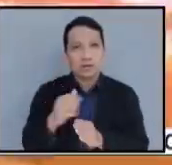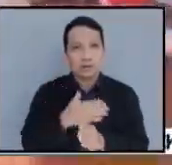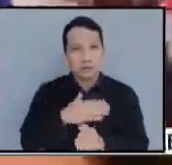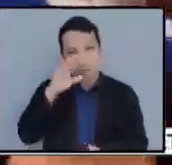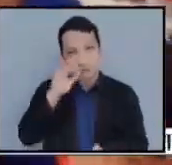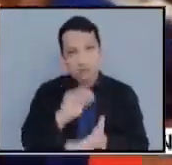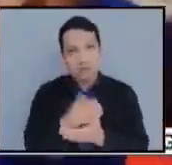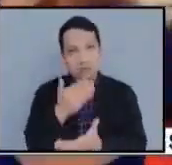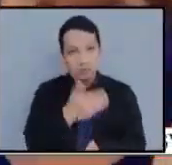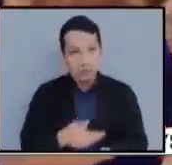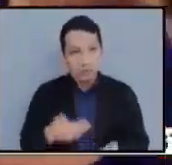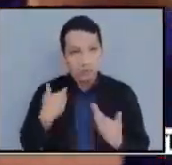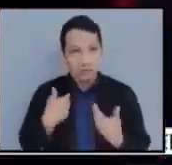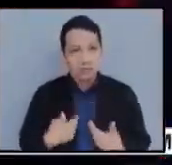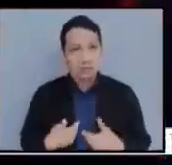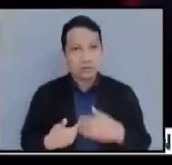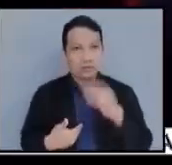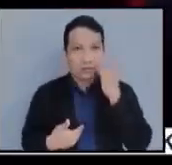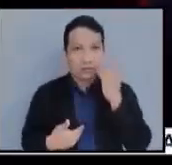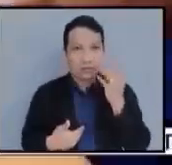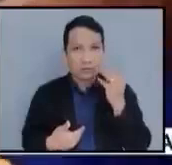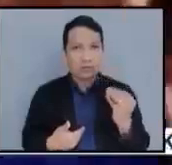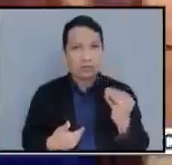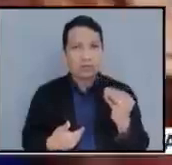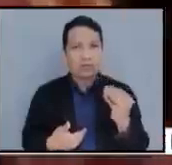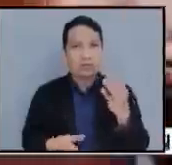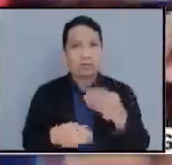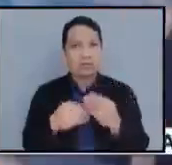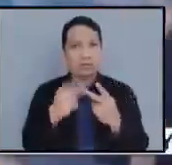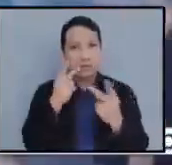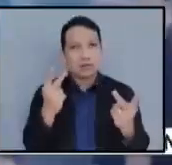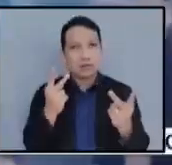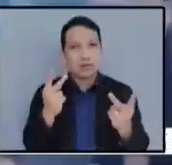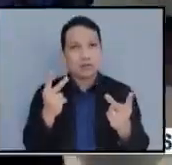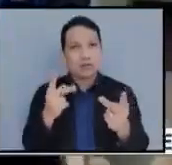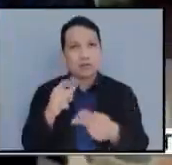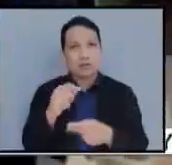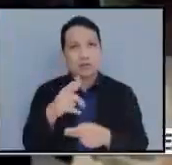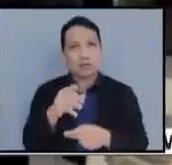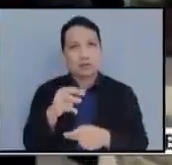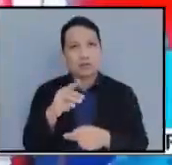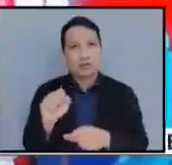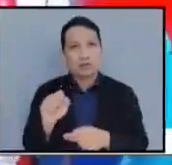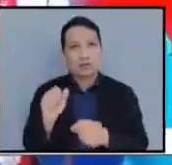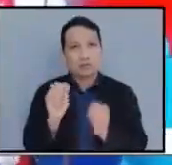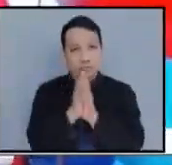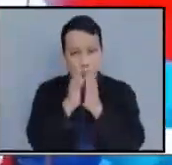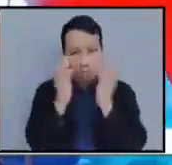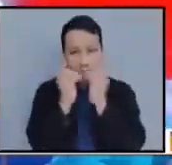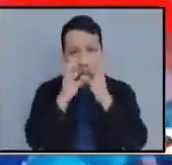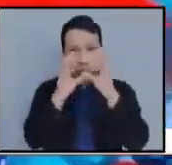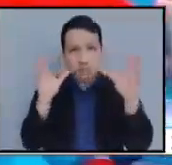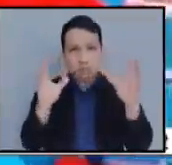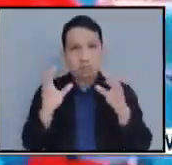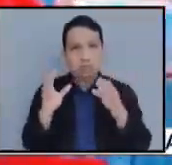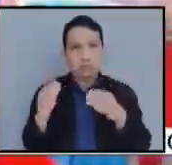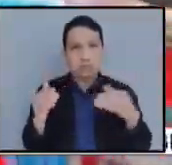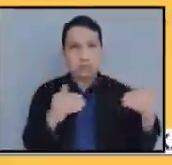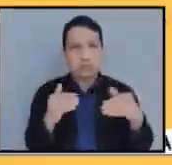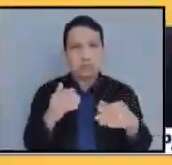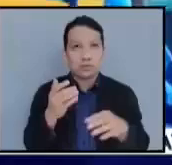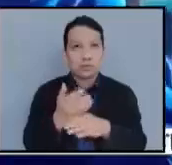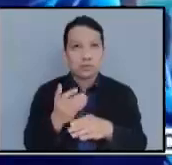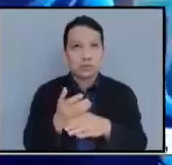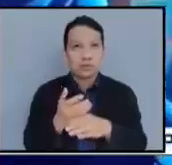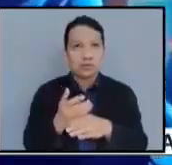inyong lingkod, Dayan Medina. Makikita dito ang Thomas trains, balloon dome, bumper cars, inflatable